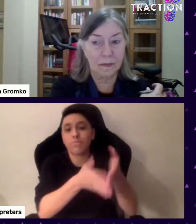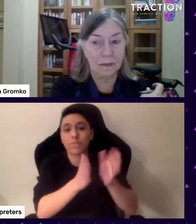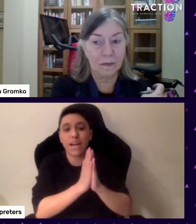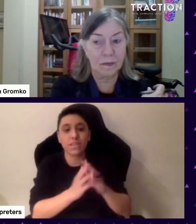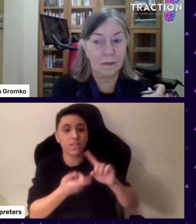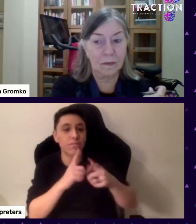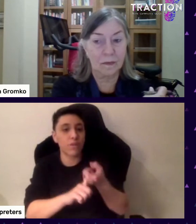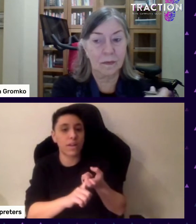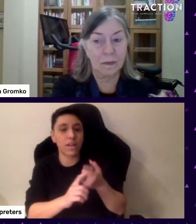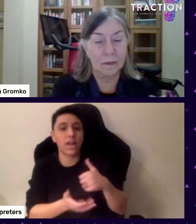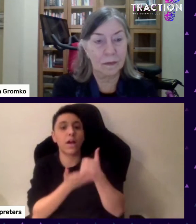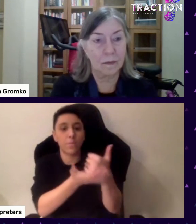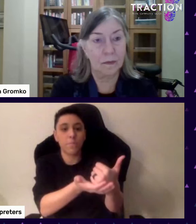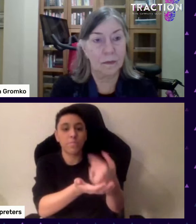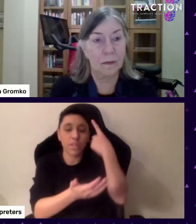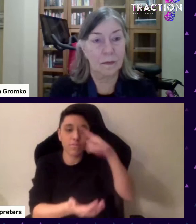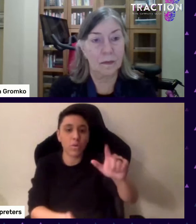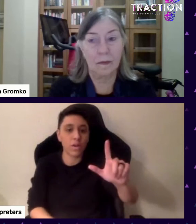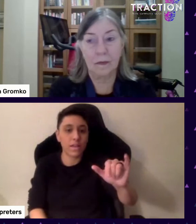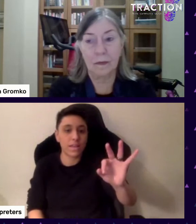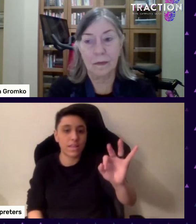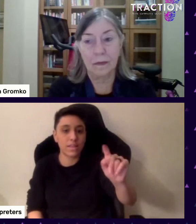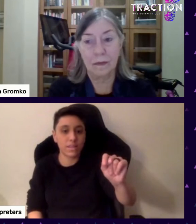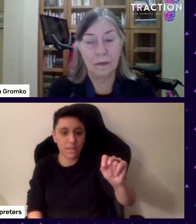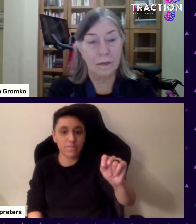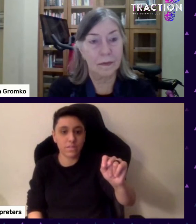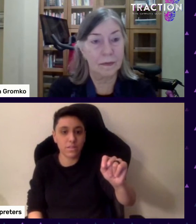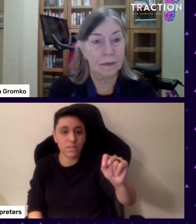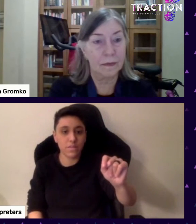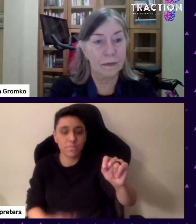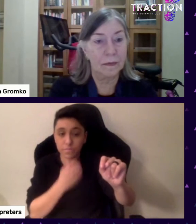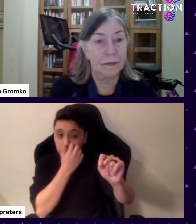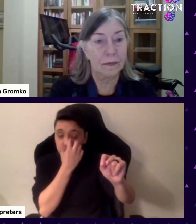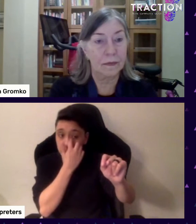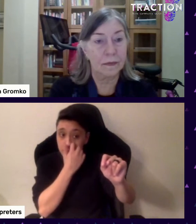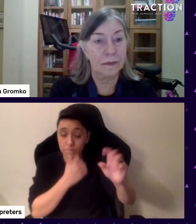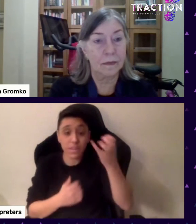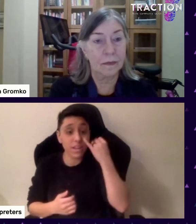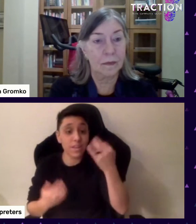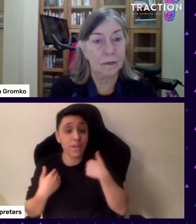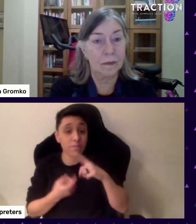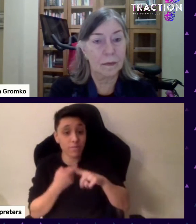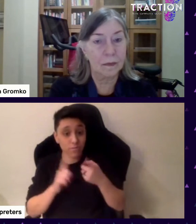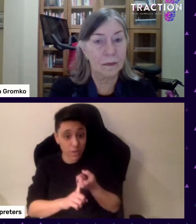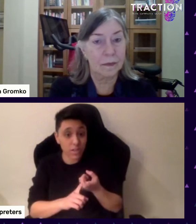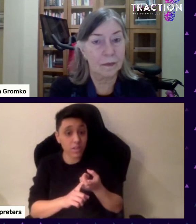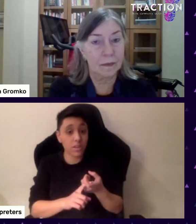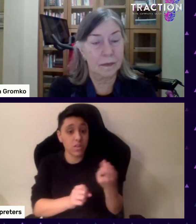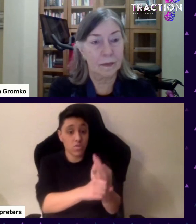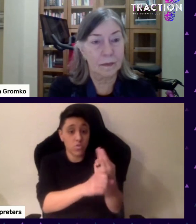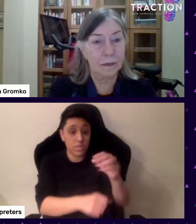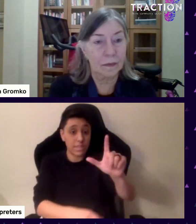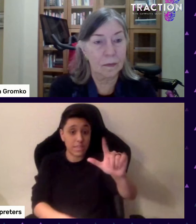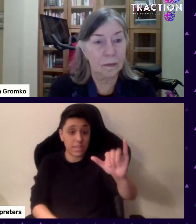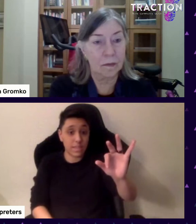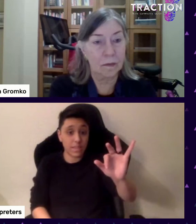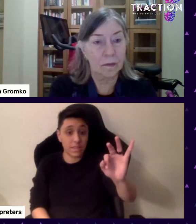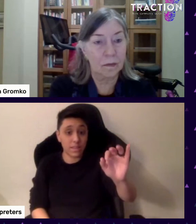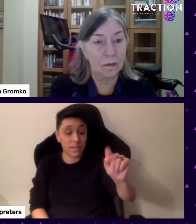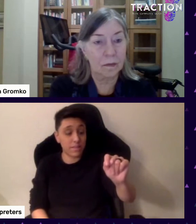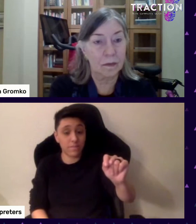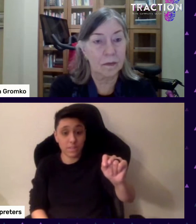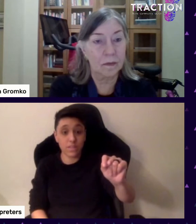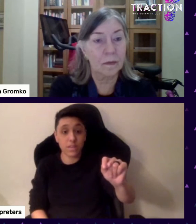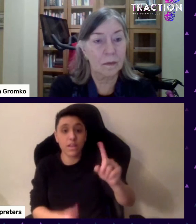actually read that as well. So if you don't have a smartphone, if you know somebody that does, ask them to send you a lift. And